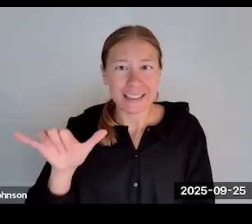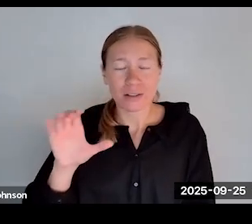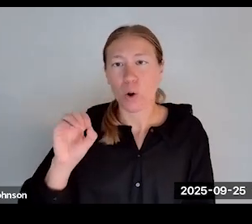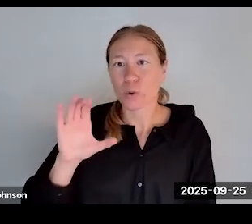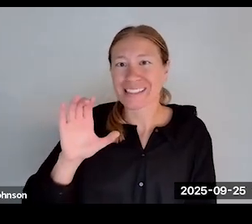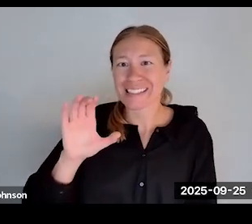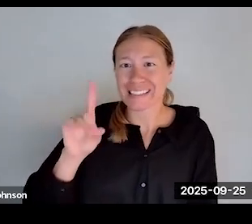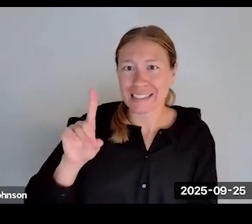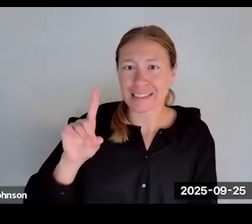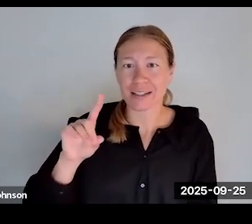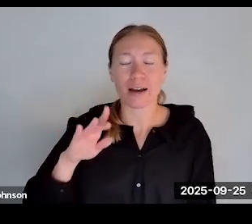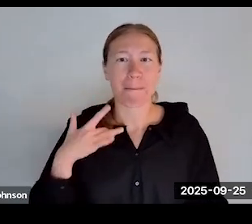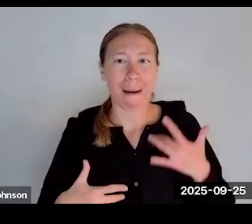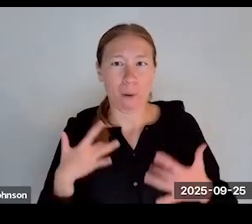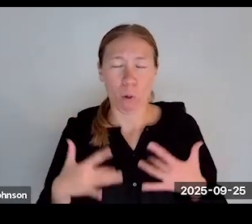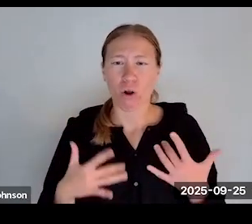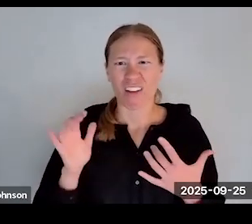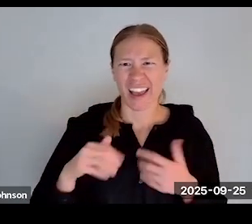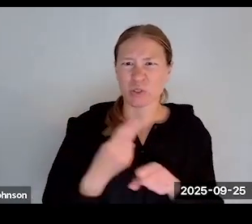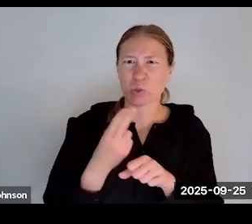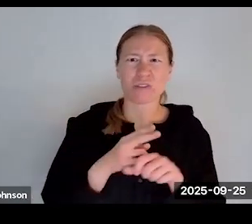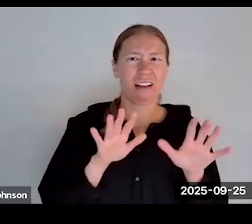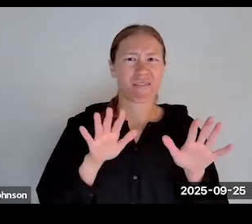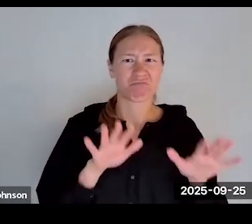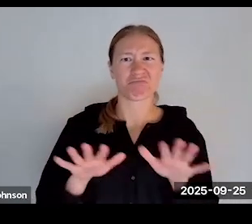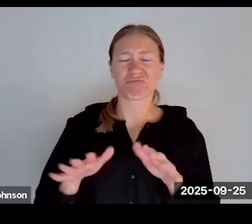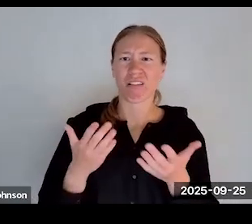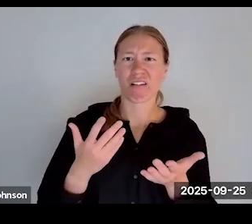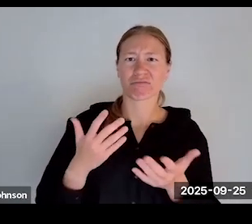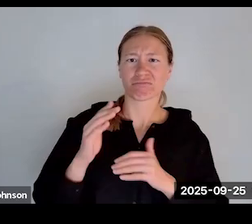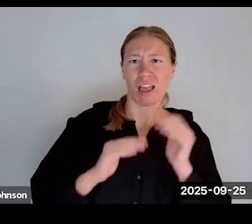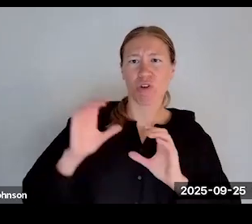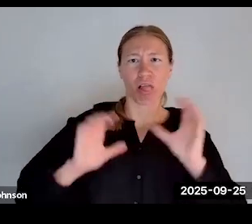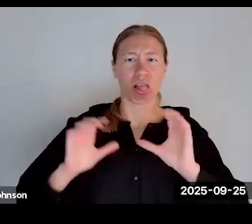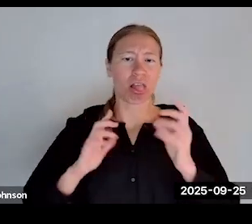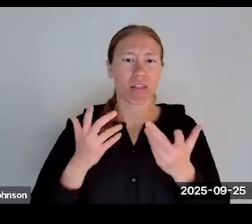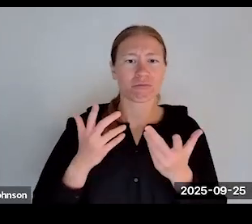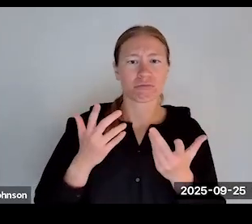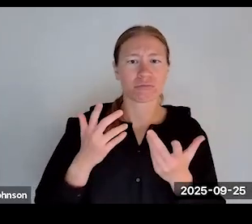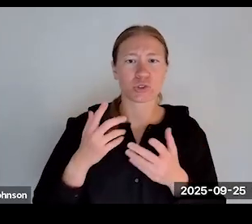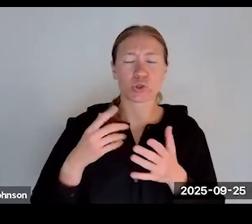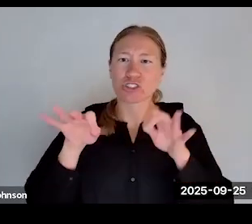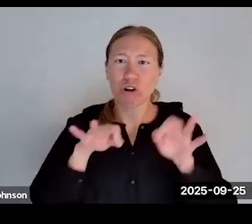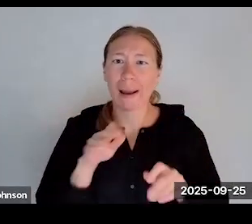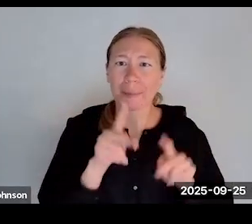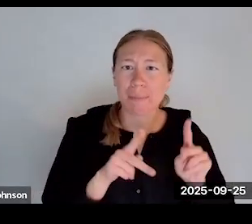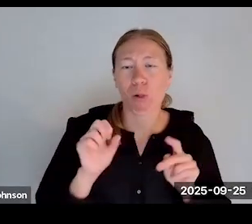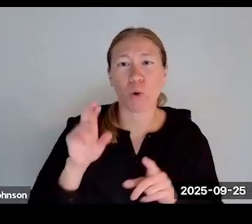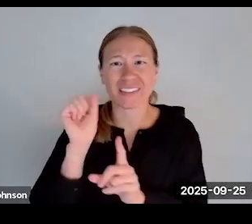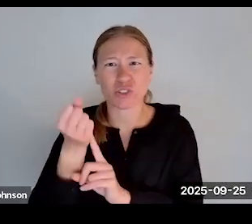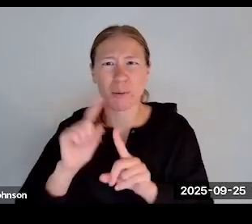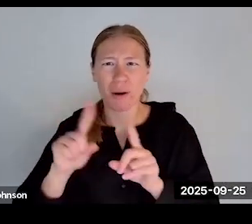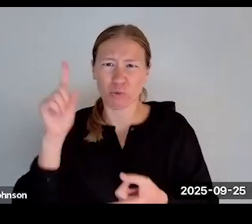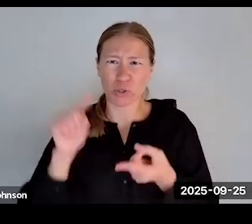or bipolar are used casually in workplaces to describe people or situations, but they reduce real mental